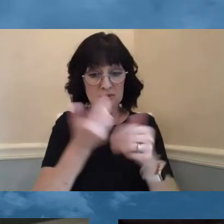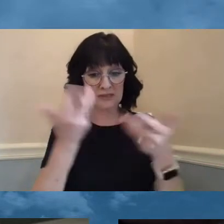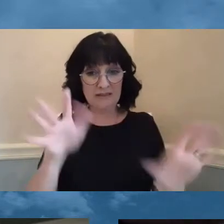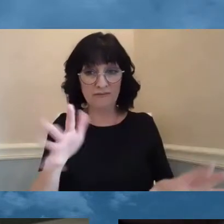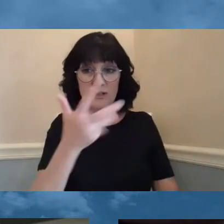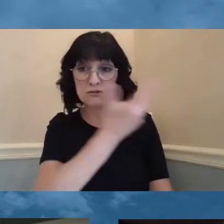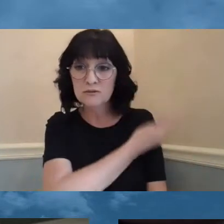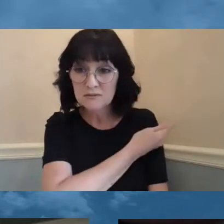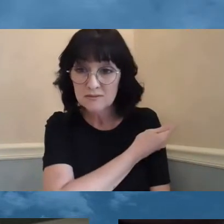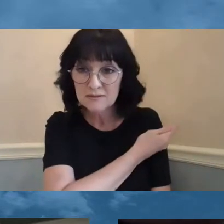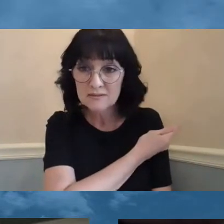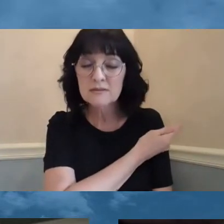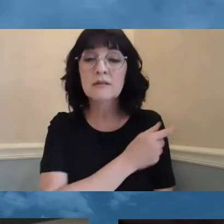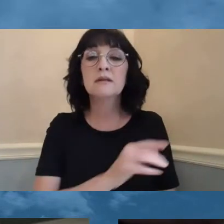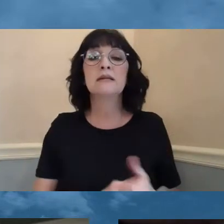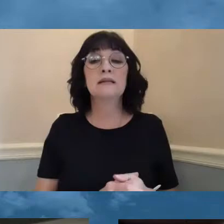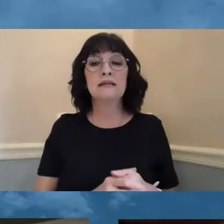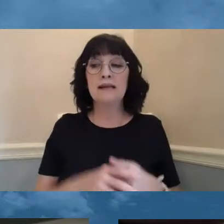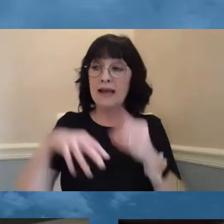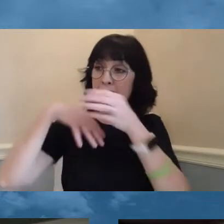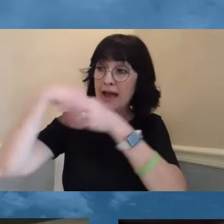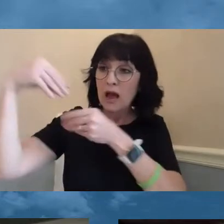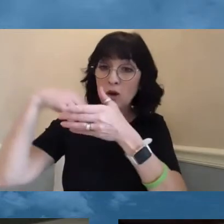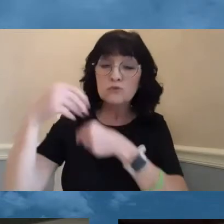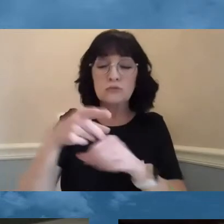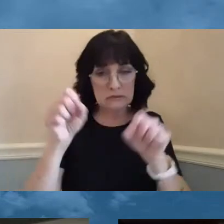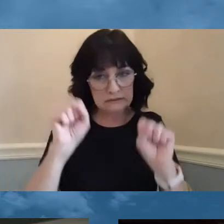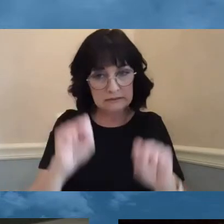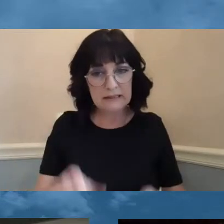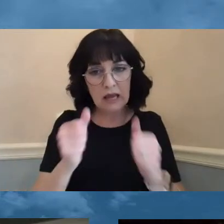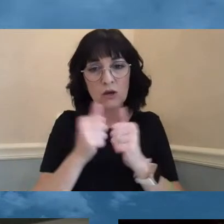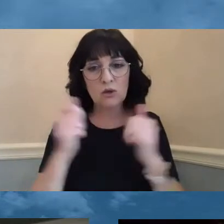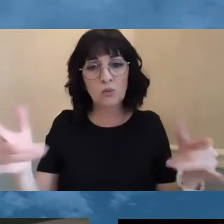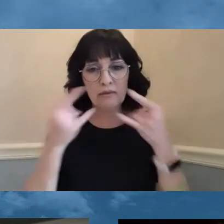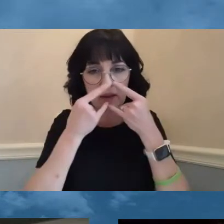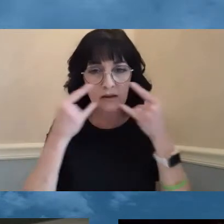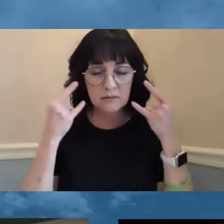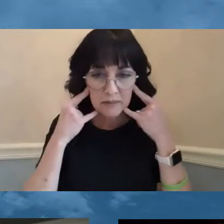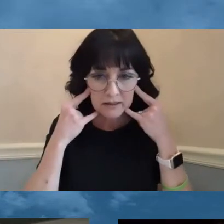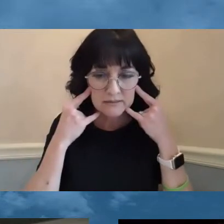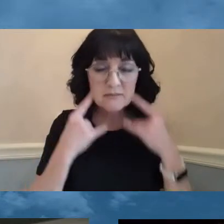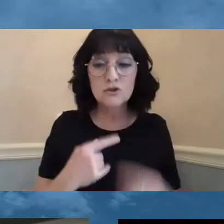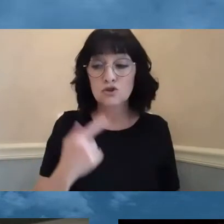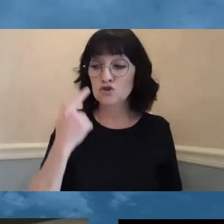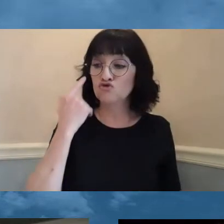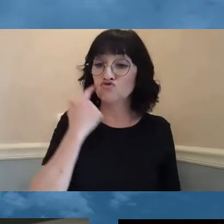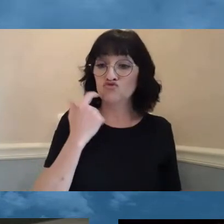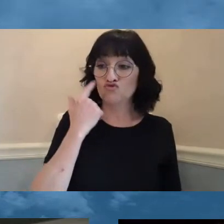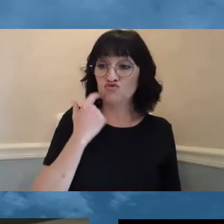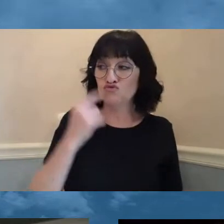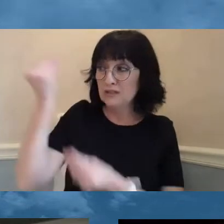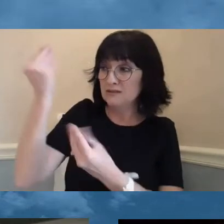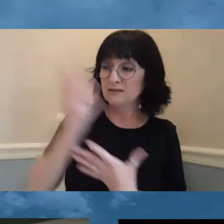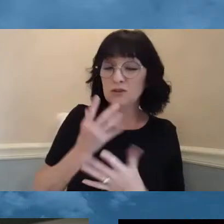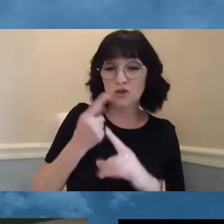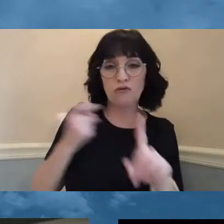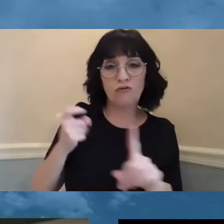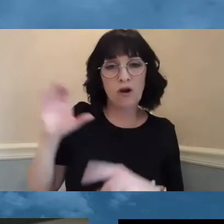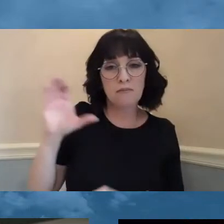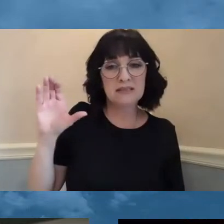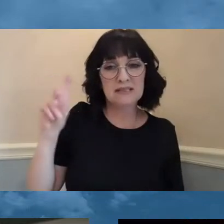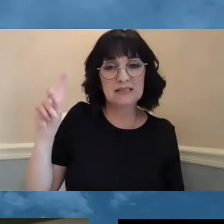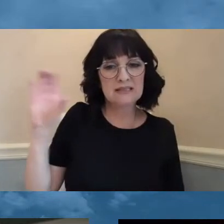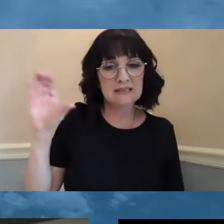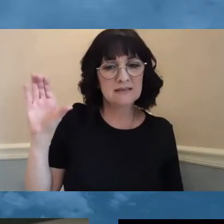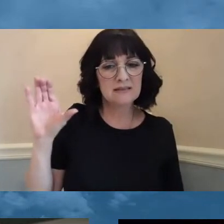large gathering. You can go outdoors without a mask. CDC, the latest from the CDC. So we got to focus on making sure everybody